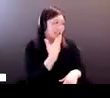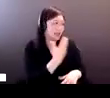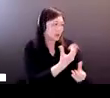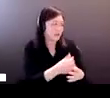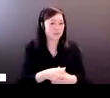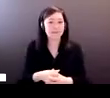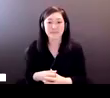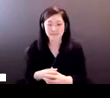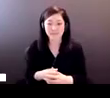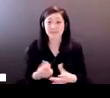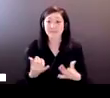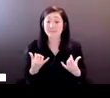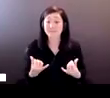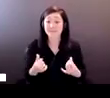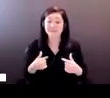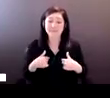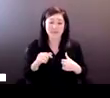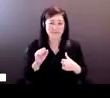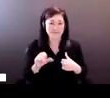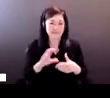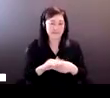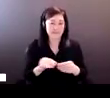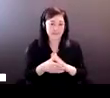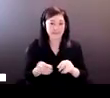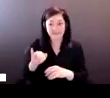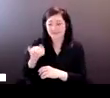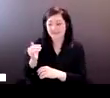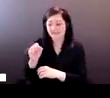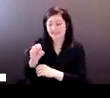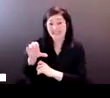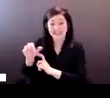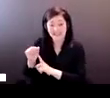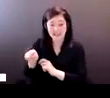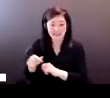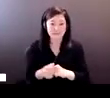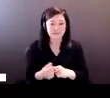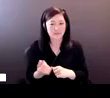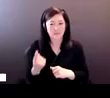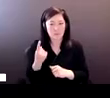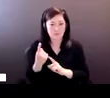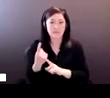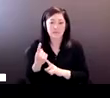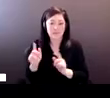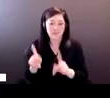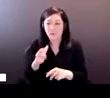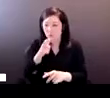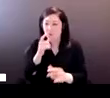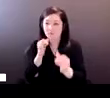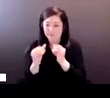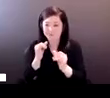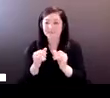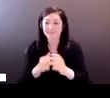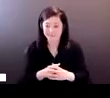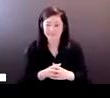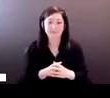to tell you the story about Jessica. So Jessica was one of the people that we interviewed for this study. She heard about